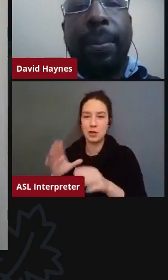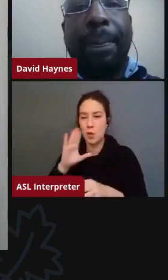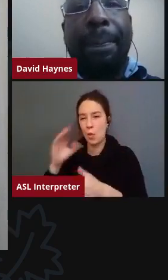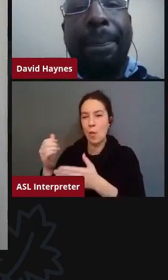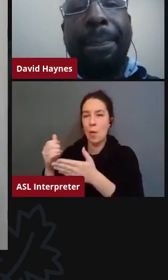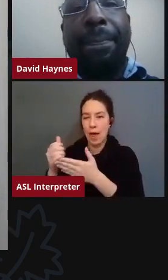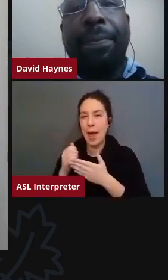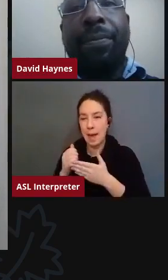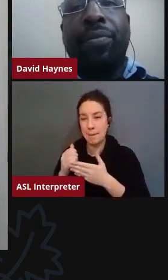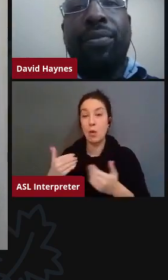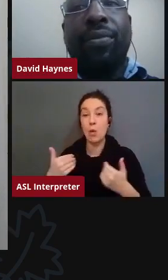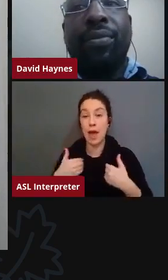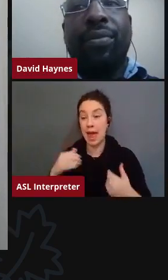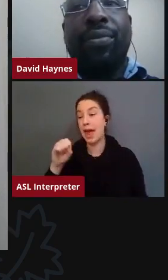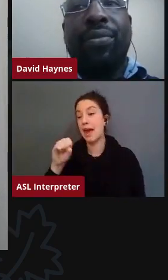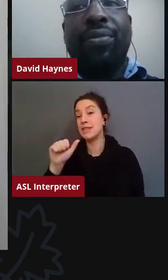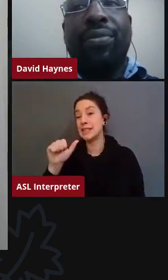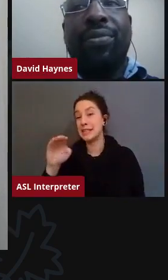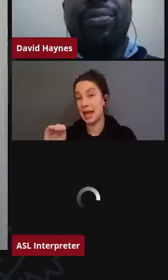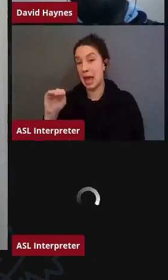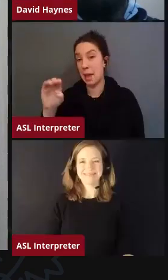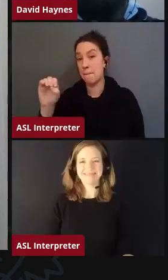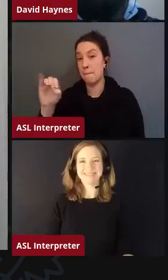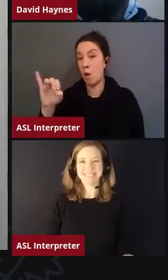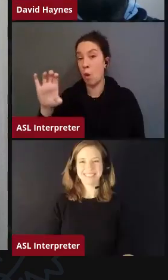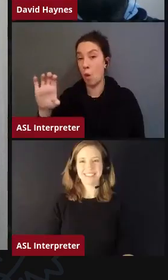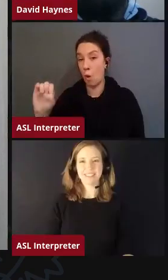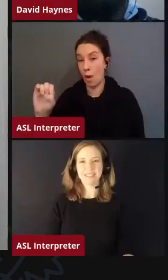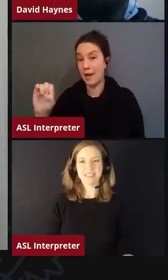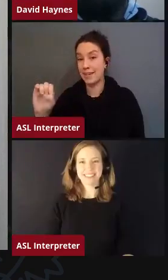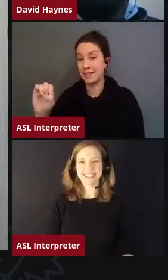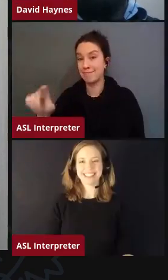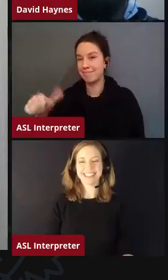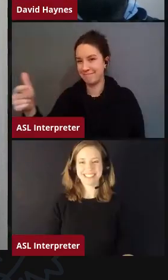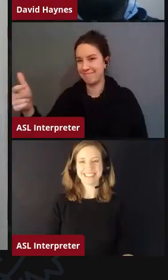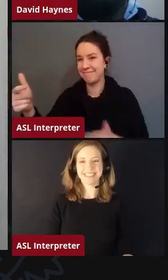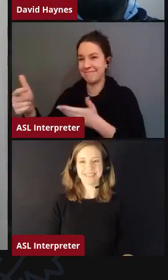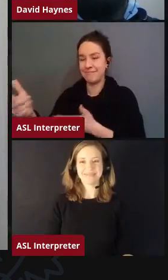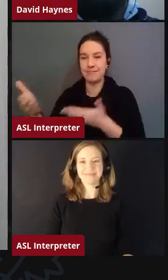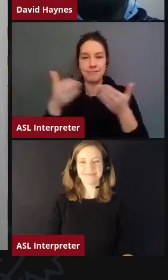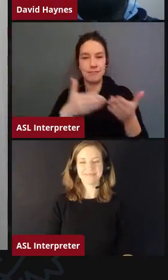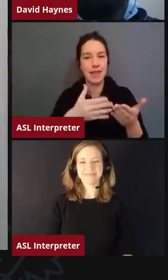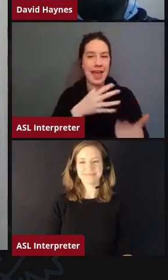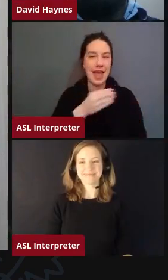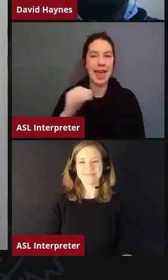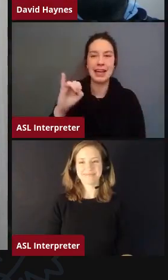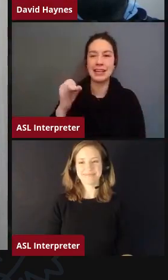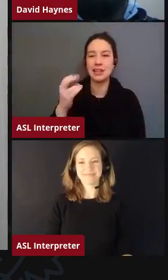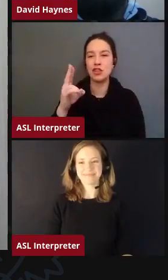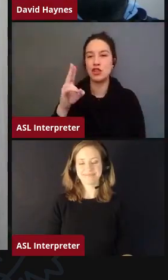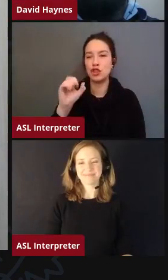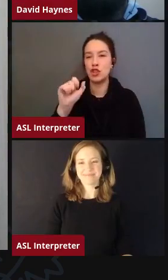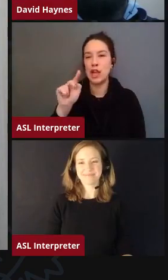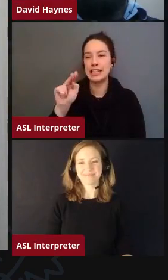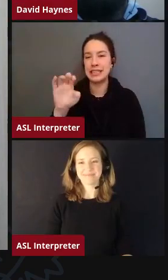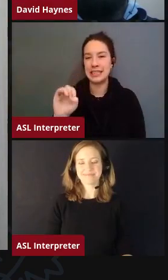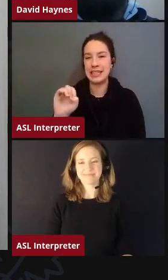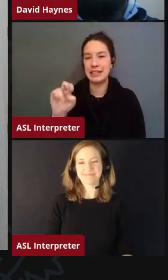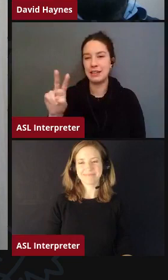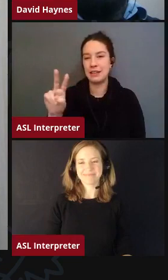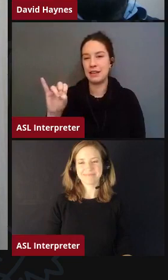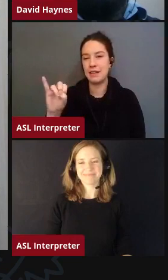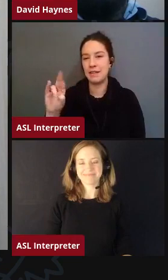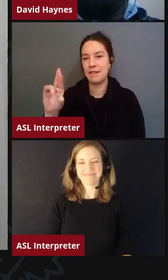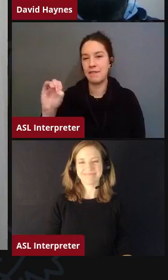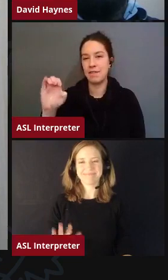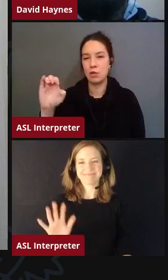have Sam Oy, and we also have Justine Virok, who would be helping us to make sure